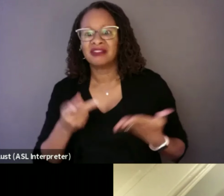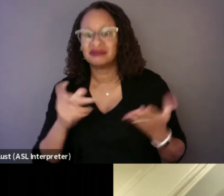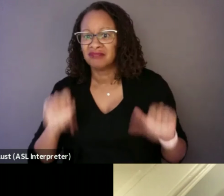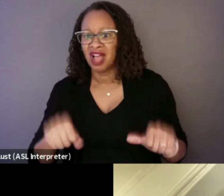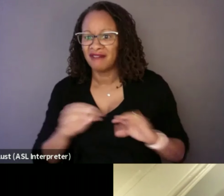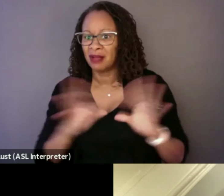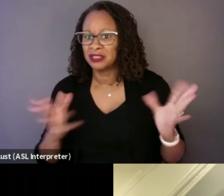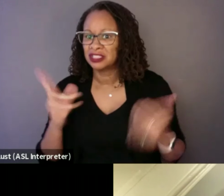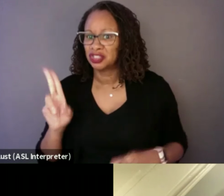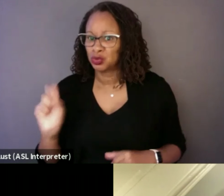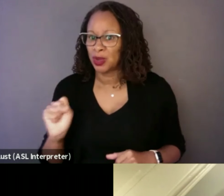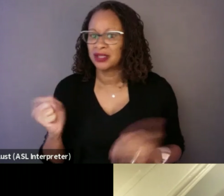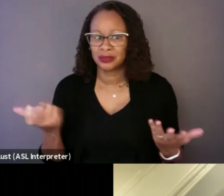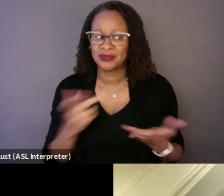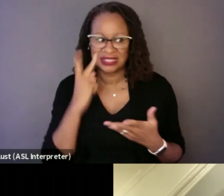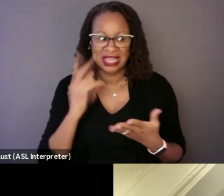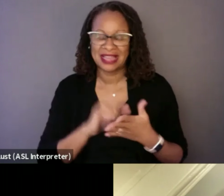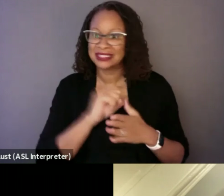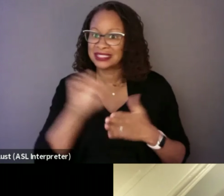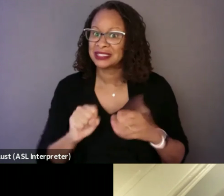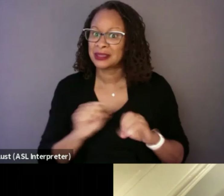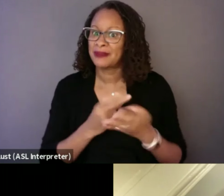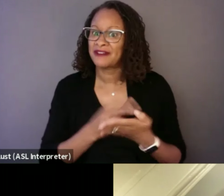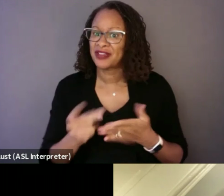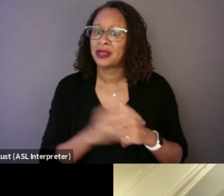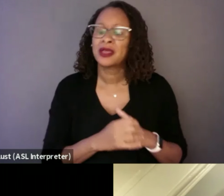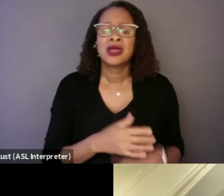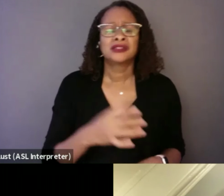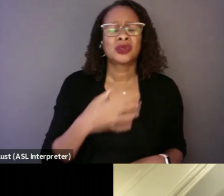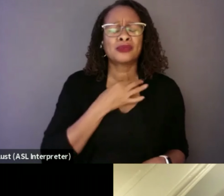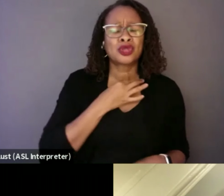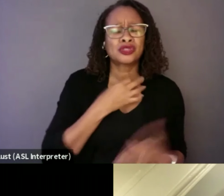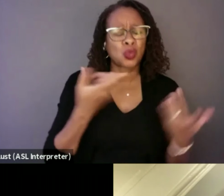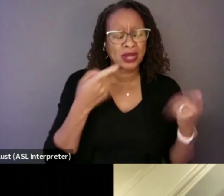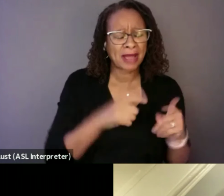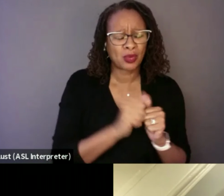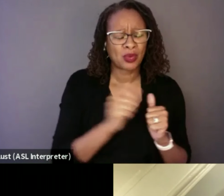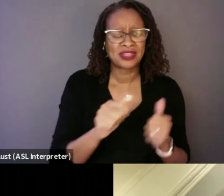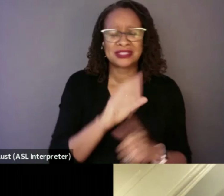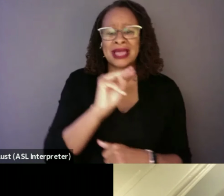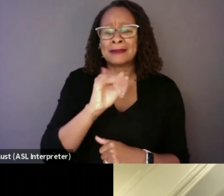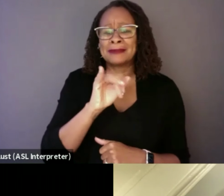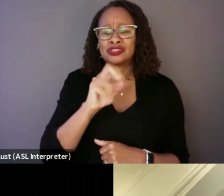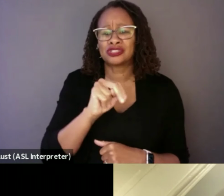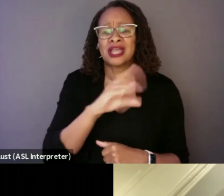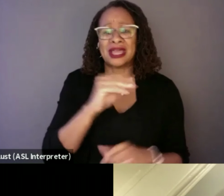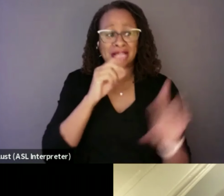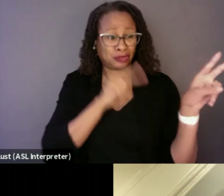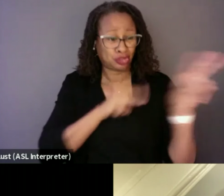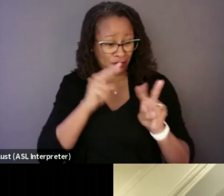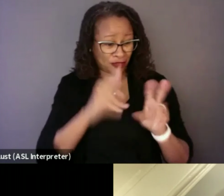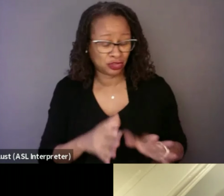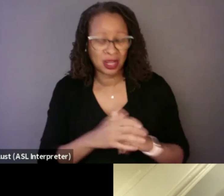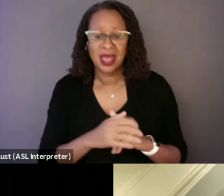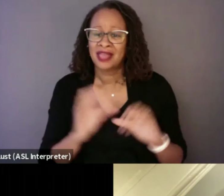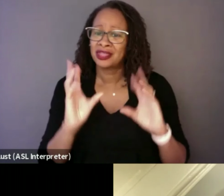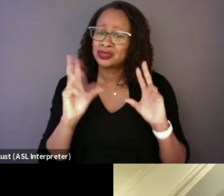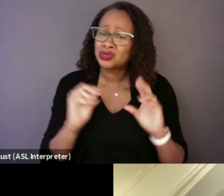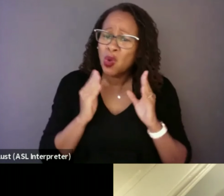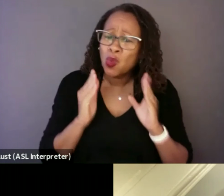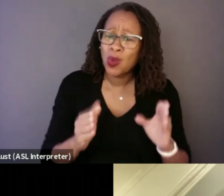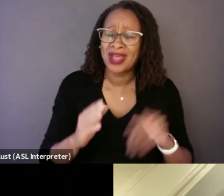wonder, you know, what was happening with this mission and the observers, because I really thought, okay, there's no way that they are oblivious to